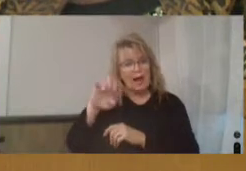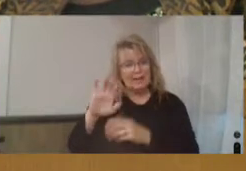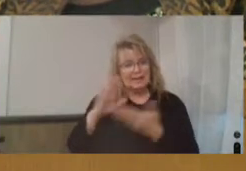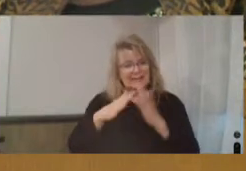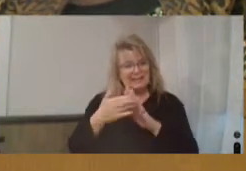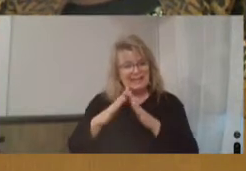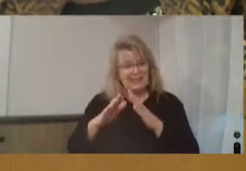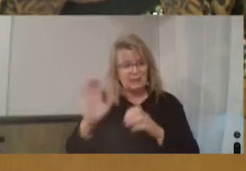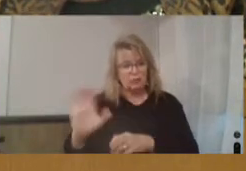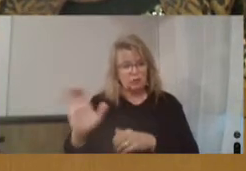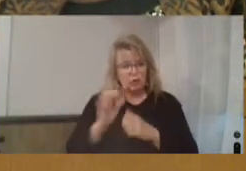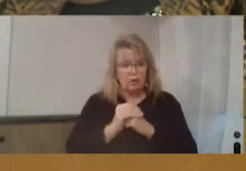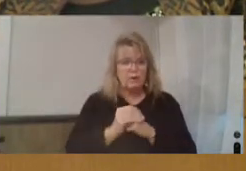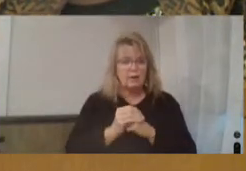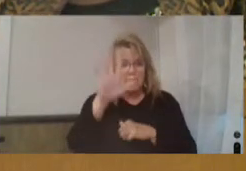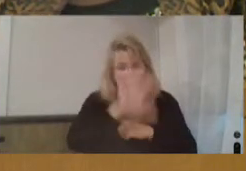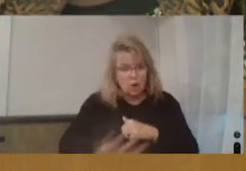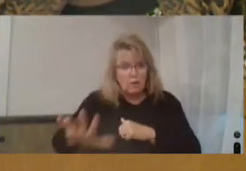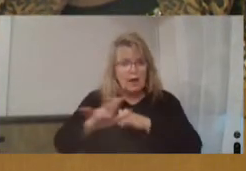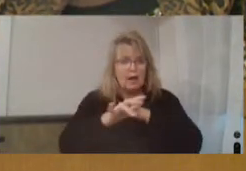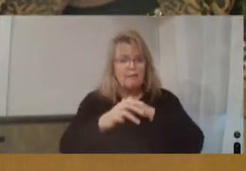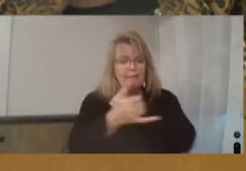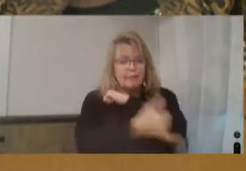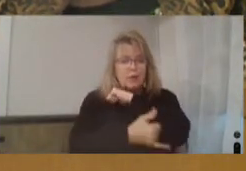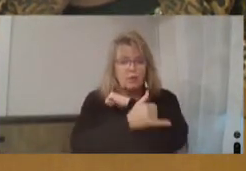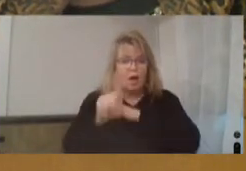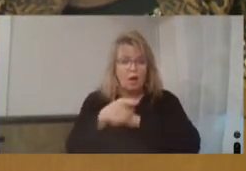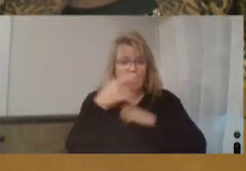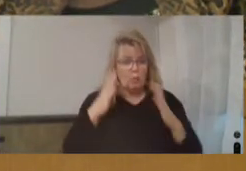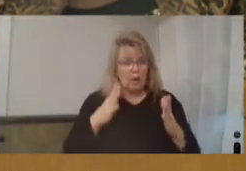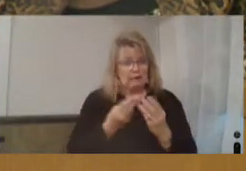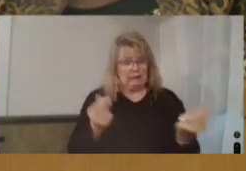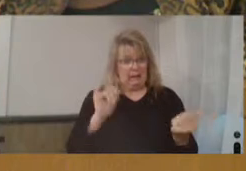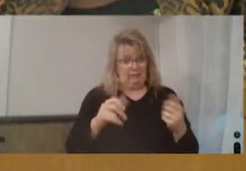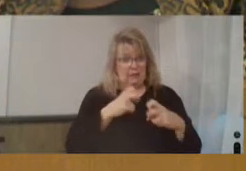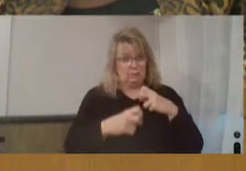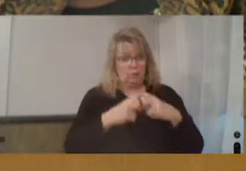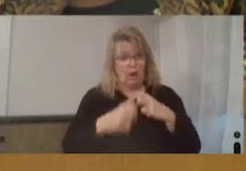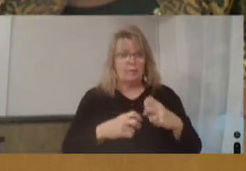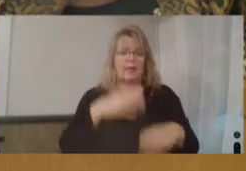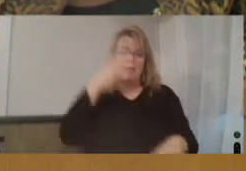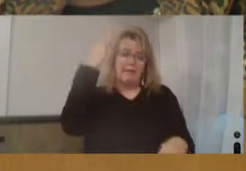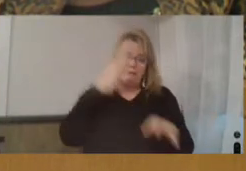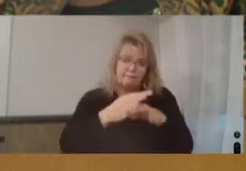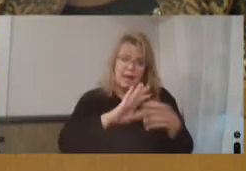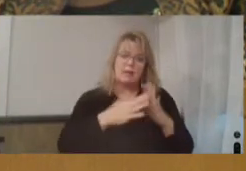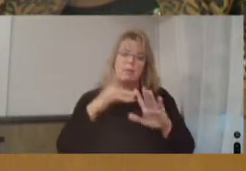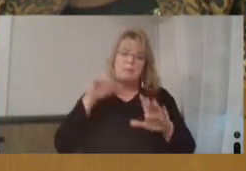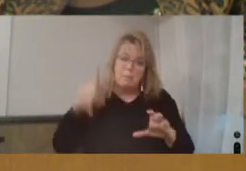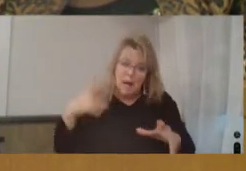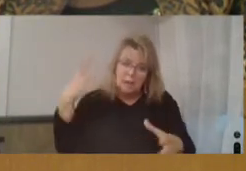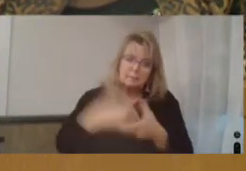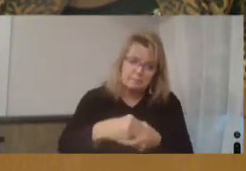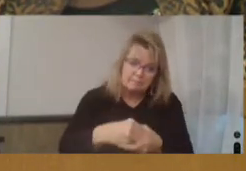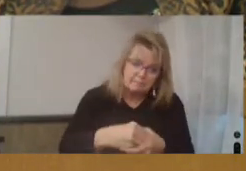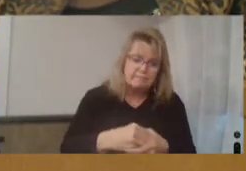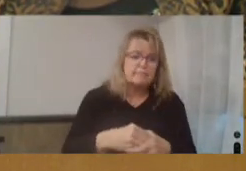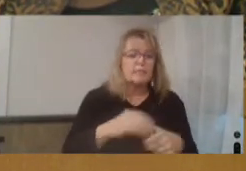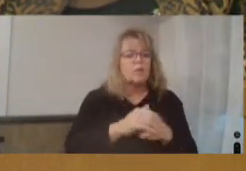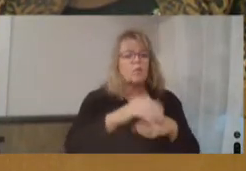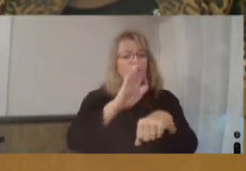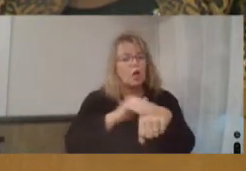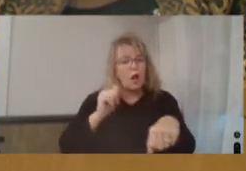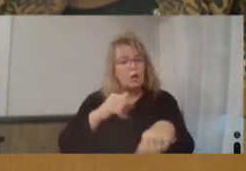Killing Crusade believe that the only way you can solve this problem, the faith community has to be involved. And we're calling upon the faith community to